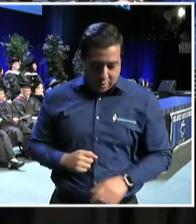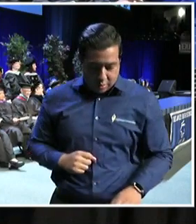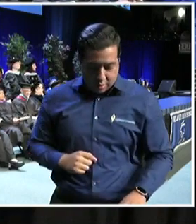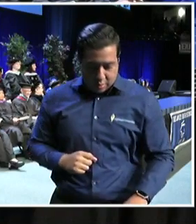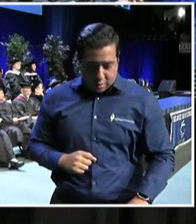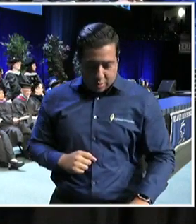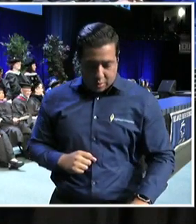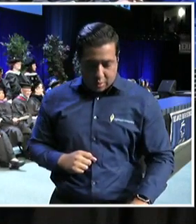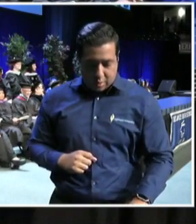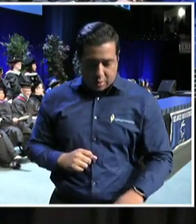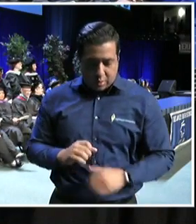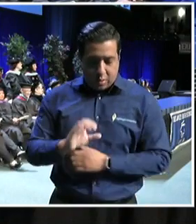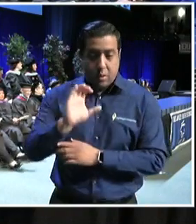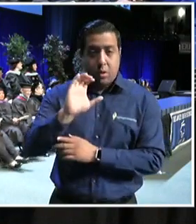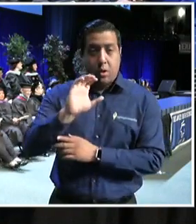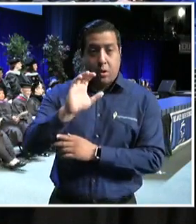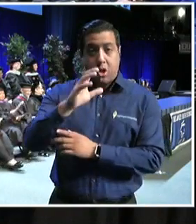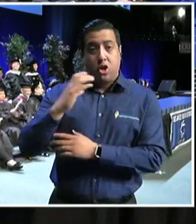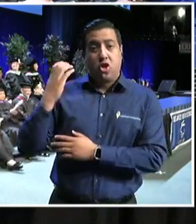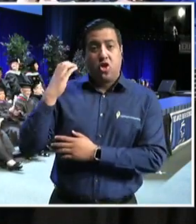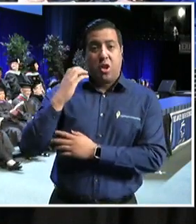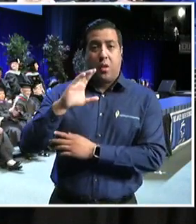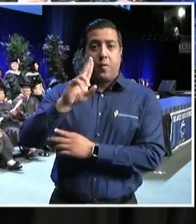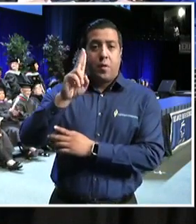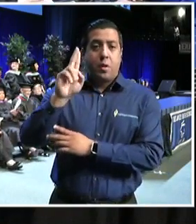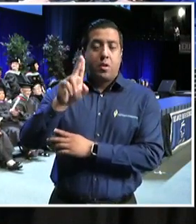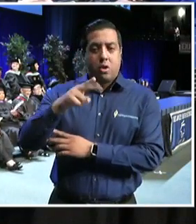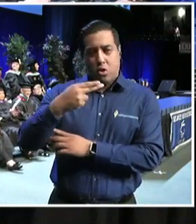Chief Human Resources Officer, Dion McKeithen,